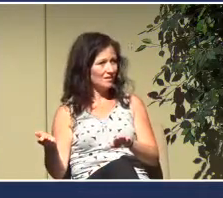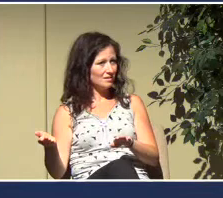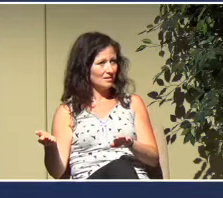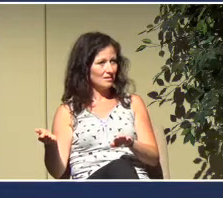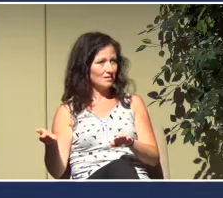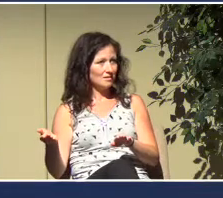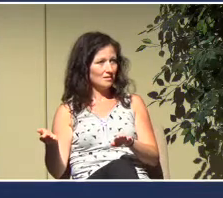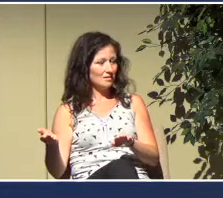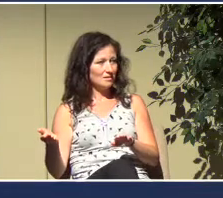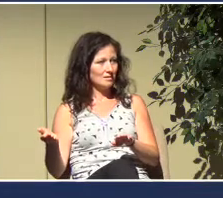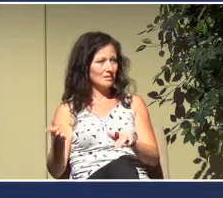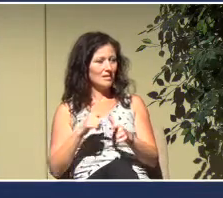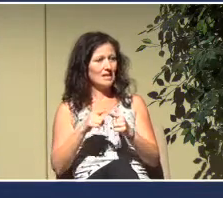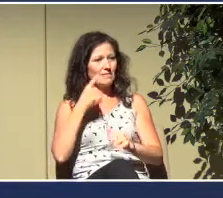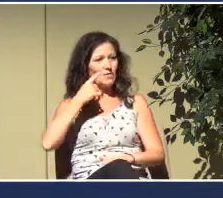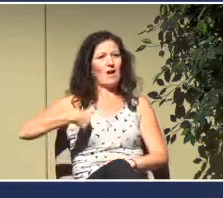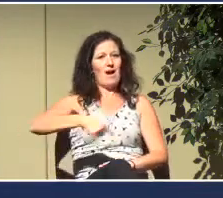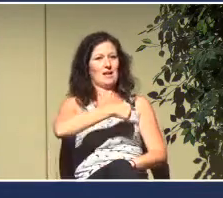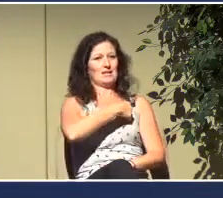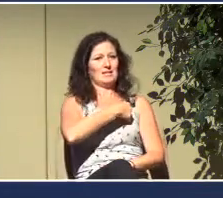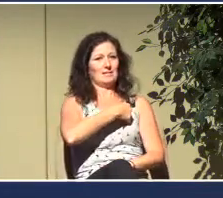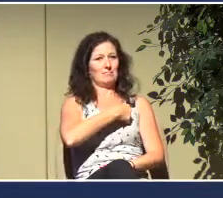be without him.